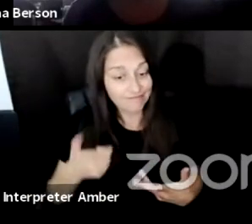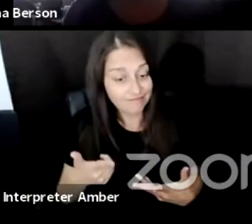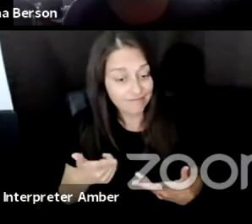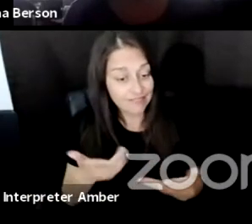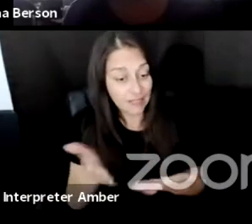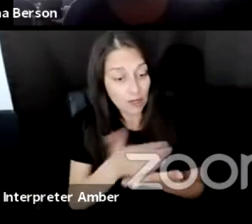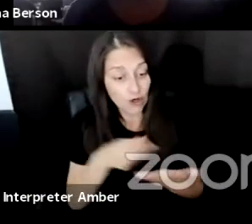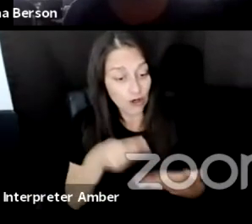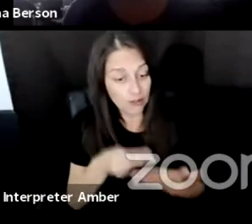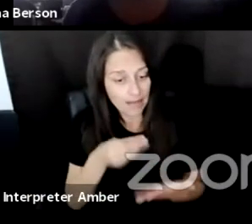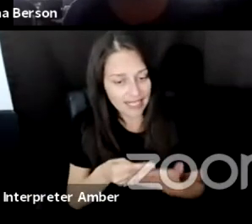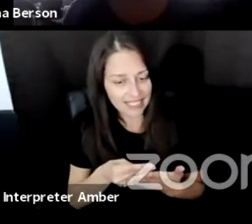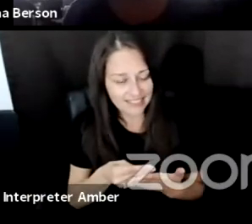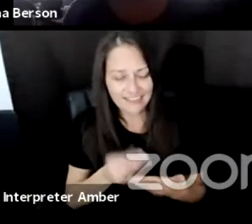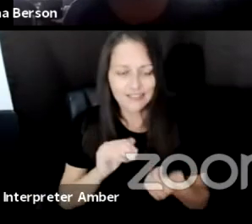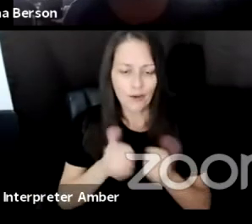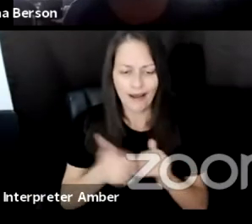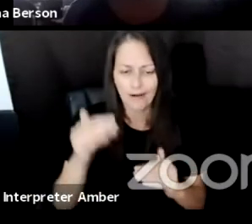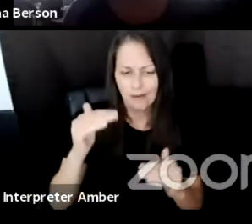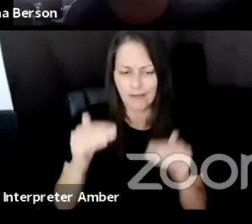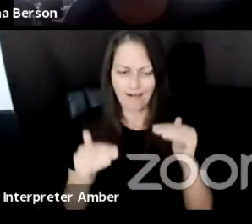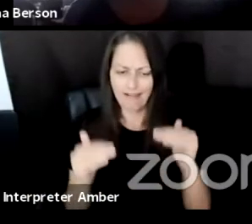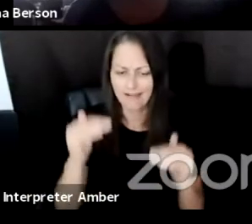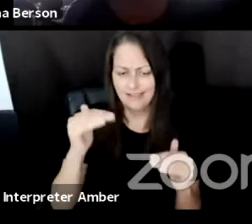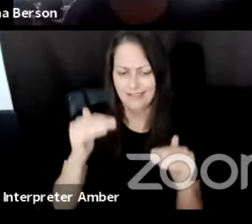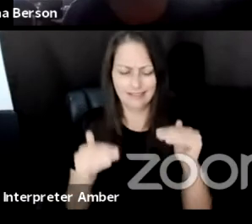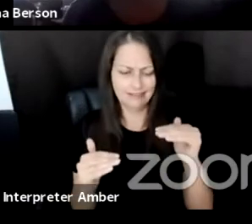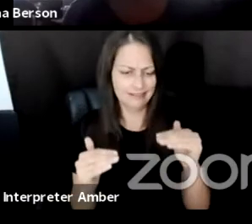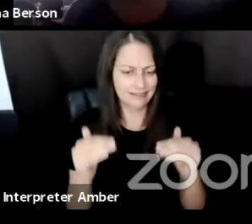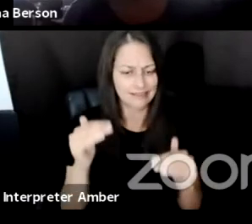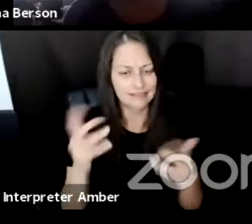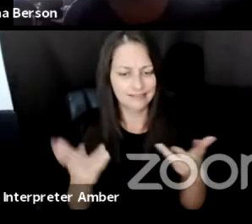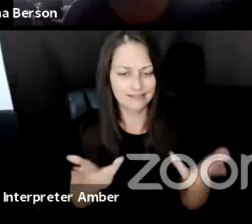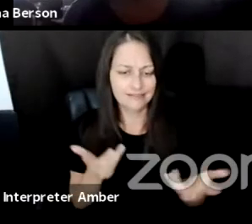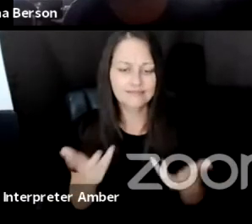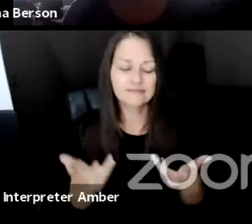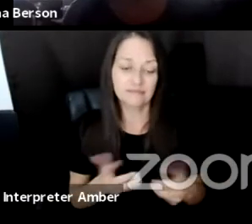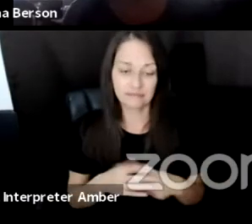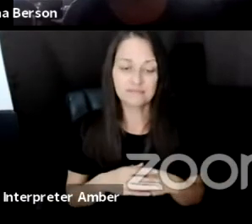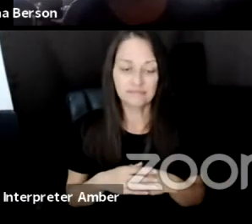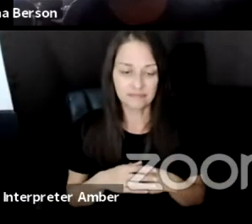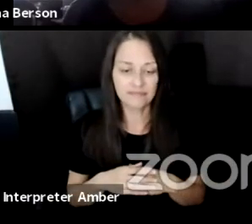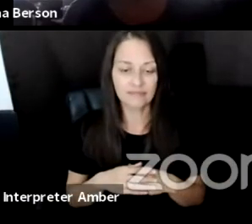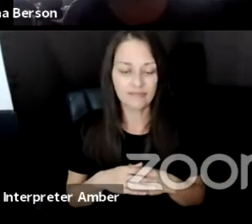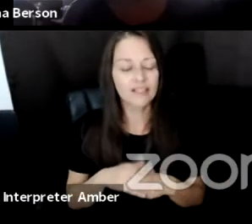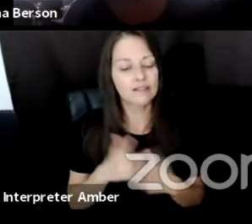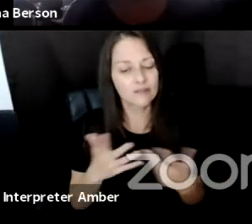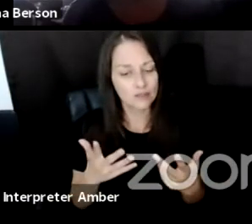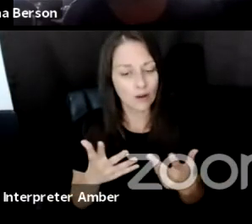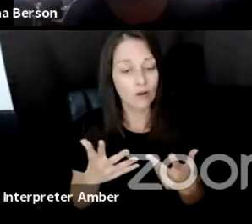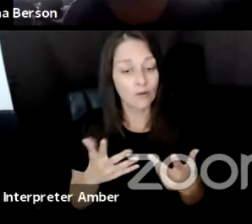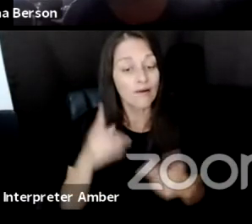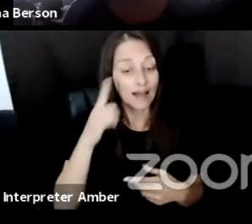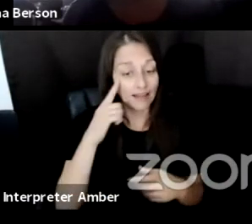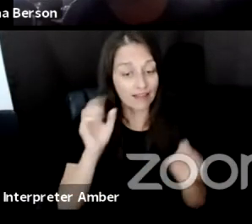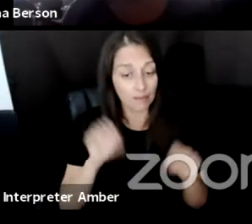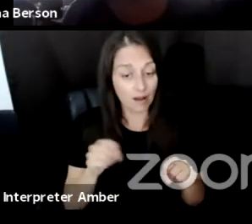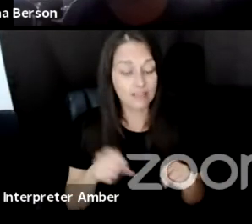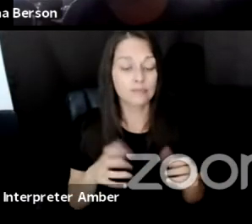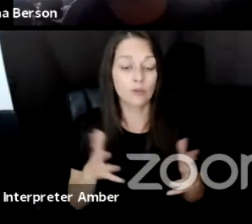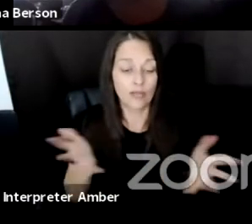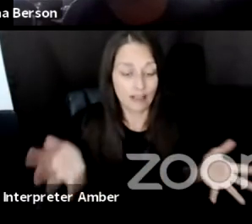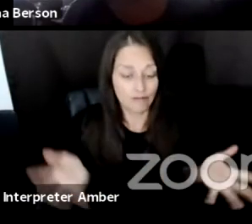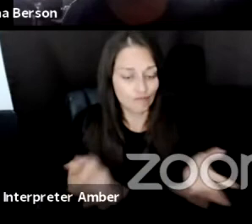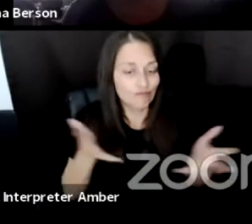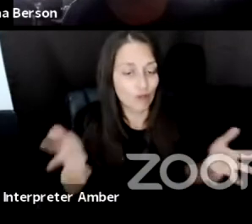offset that? And so I do think there is something where, you know, we can be cultivating individual support